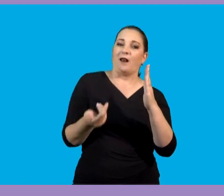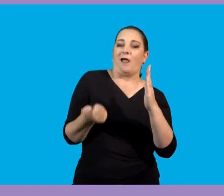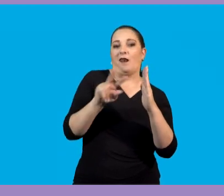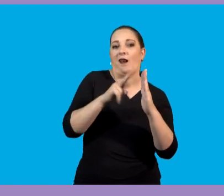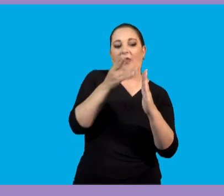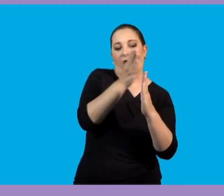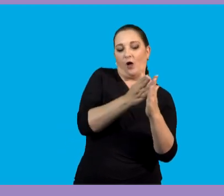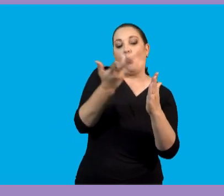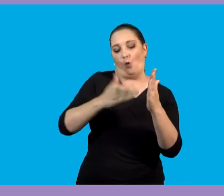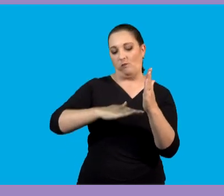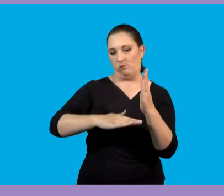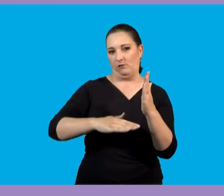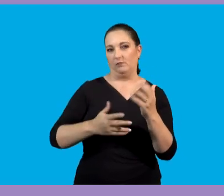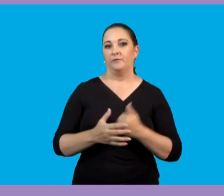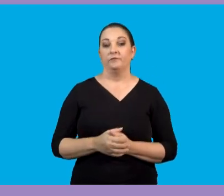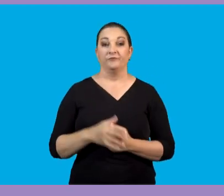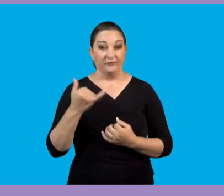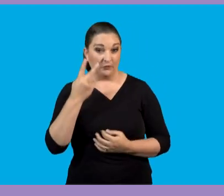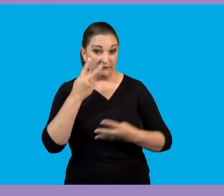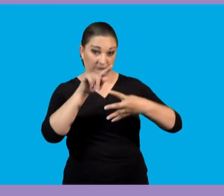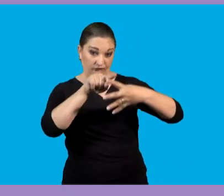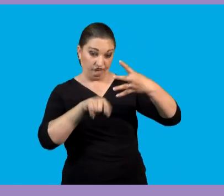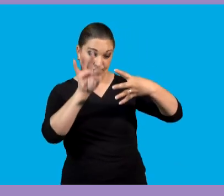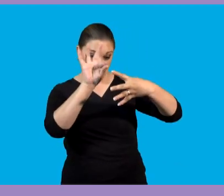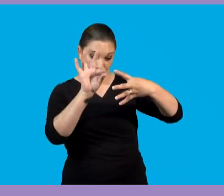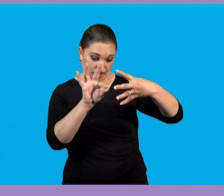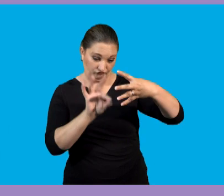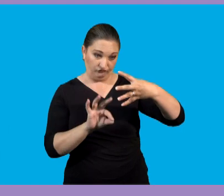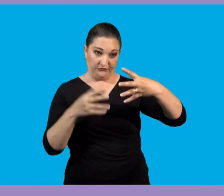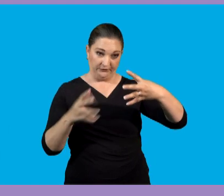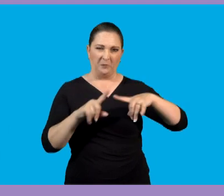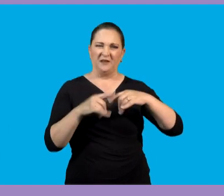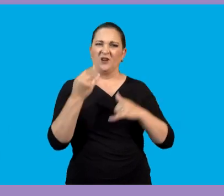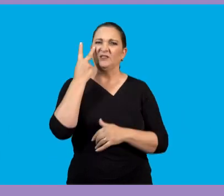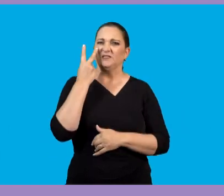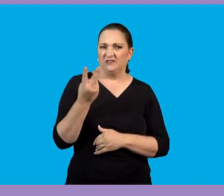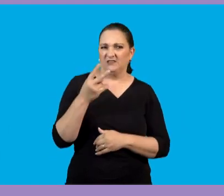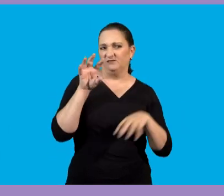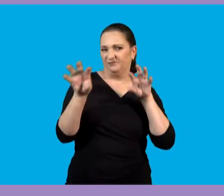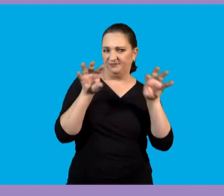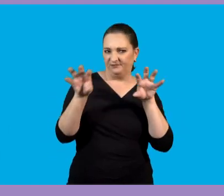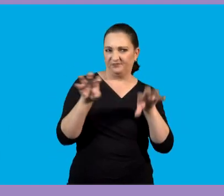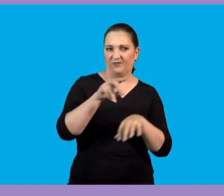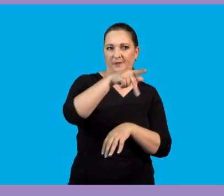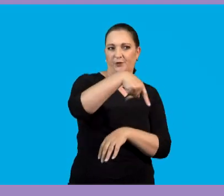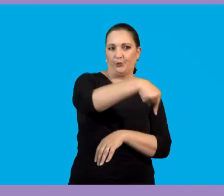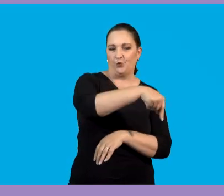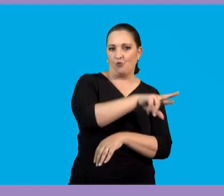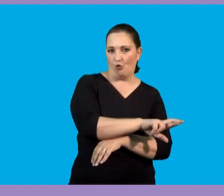So let's look at these conditions individually. So we have here two triangles, triangle PQR and